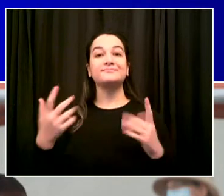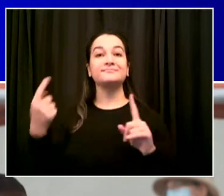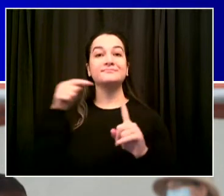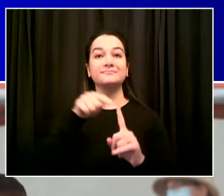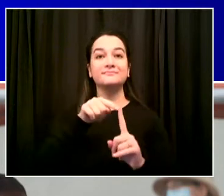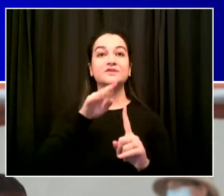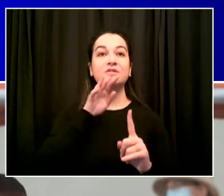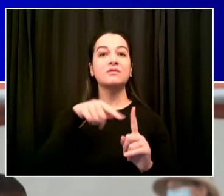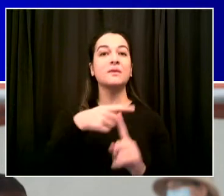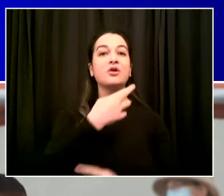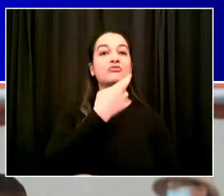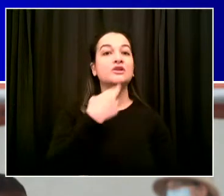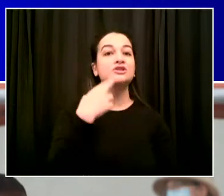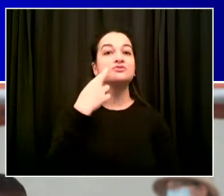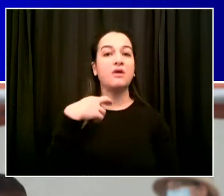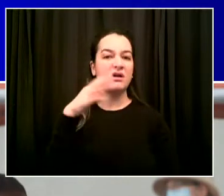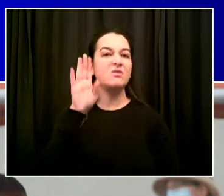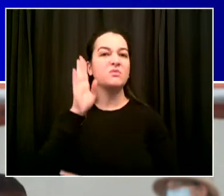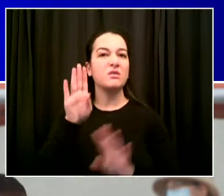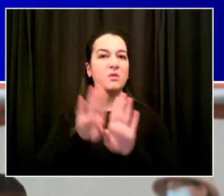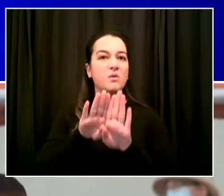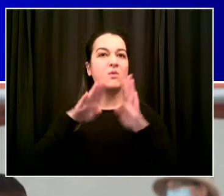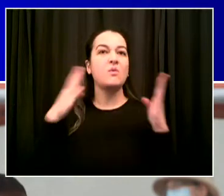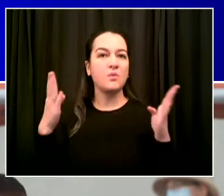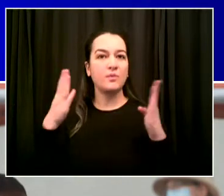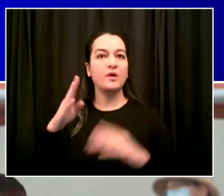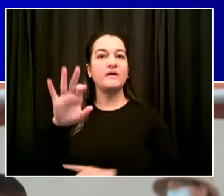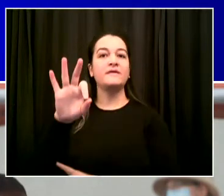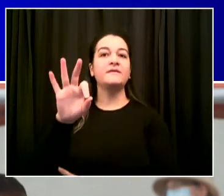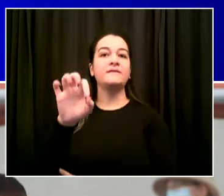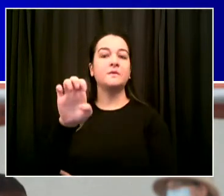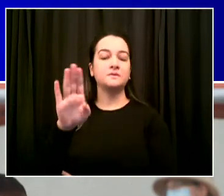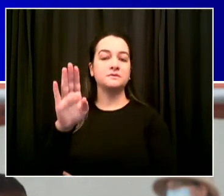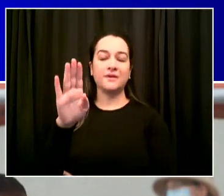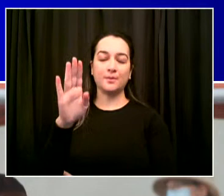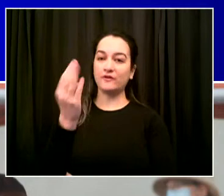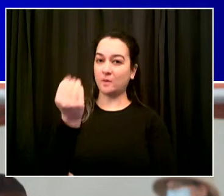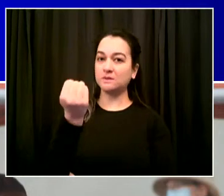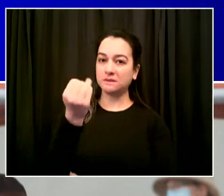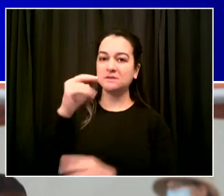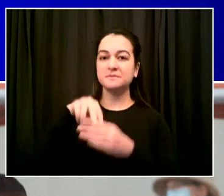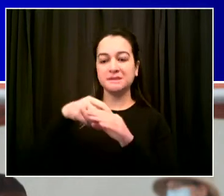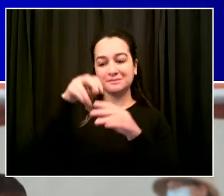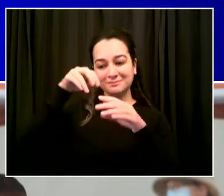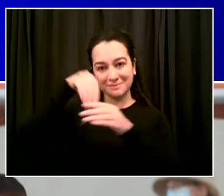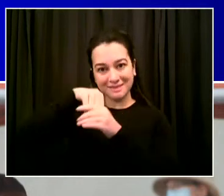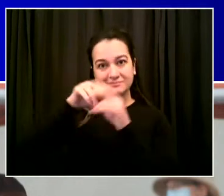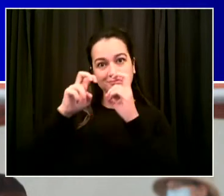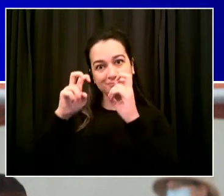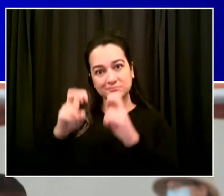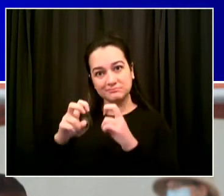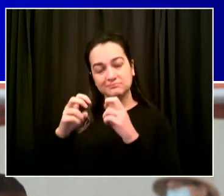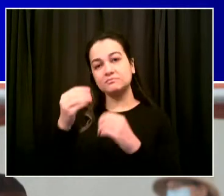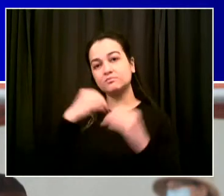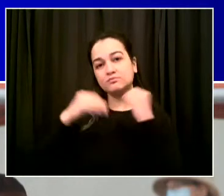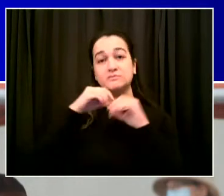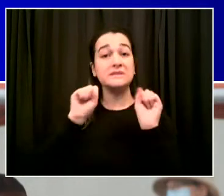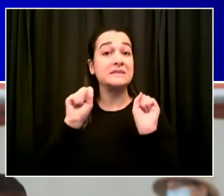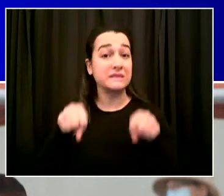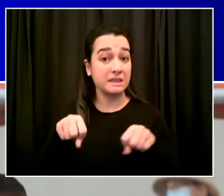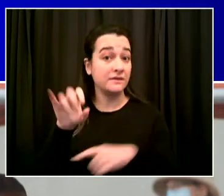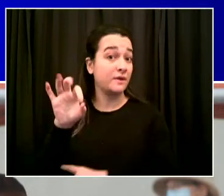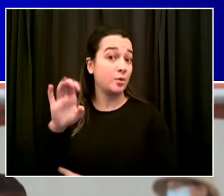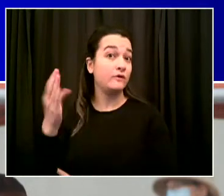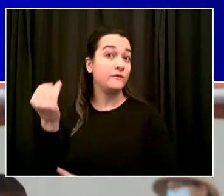restaurants deserved the right to be vaccinated. They were vulnerable. They needed the right to be vaccinated. The state agreed to let